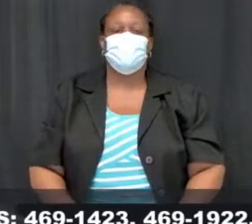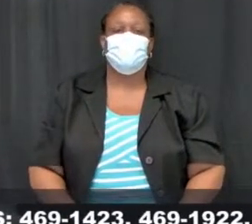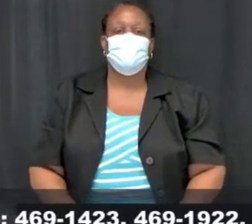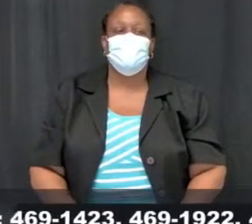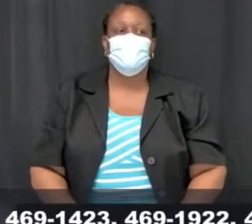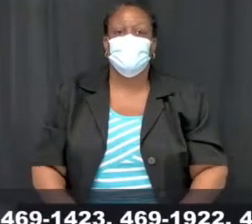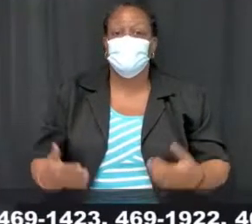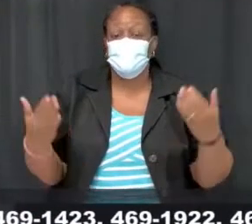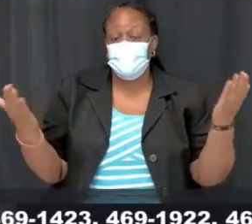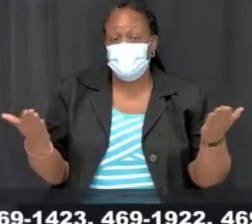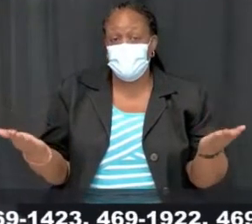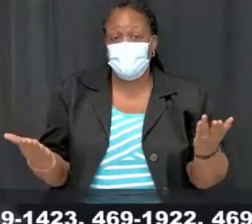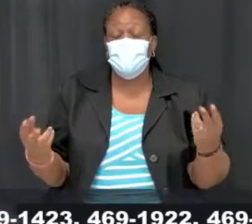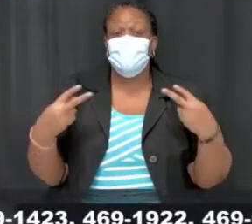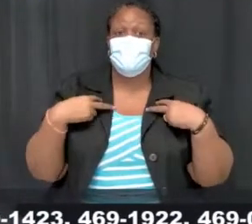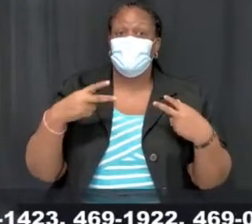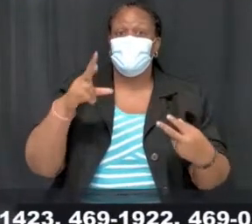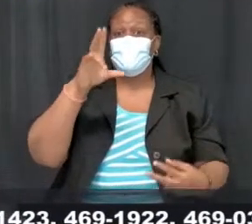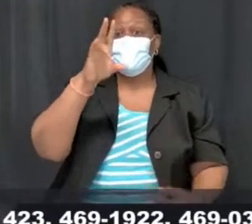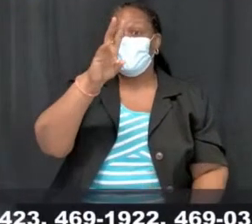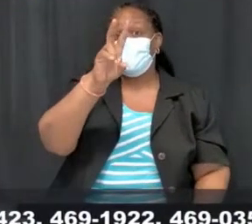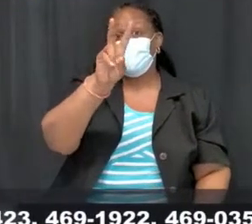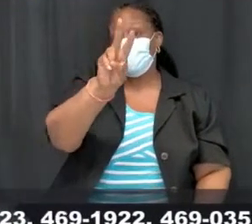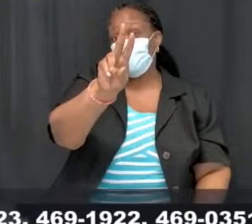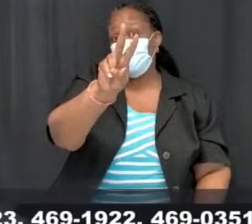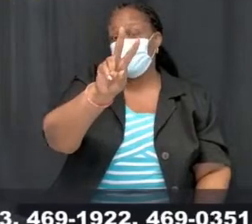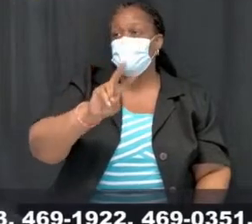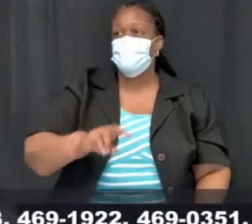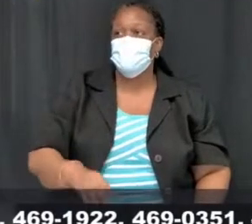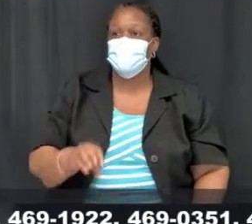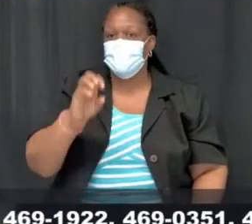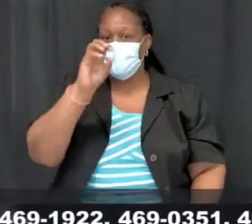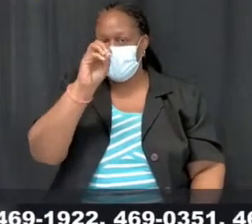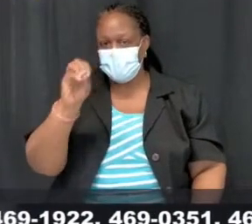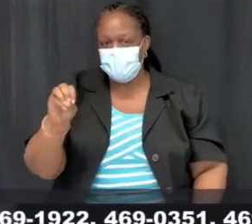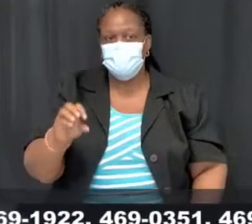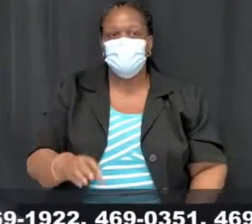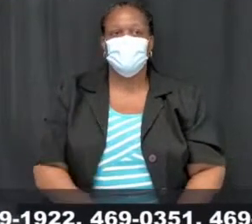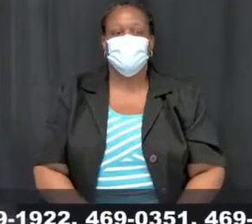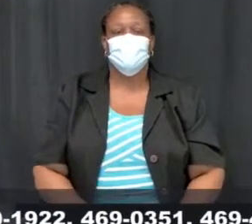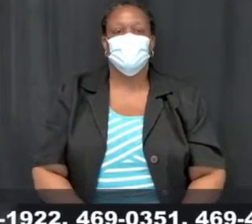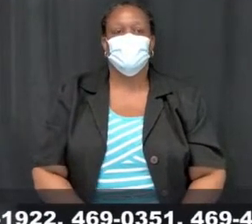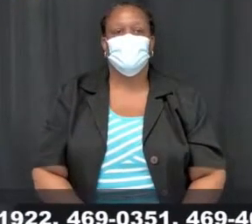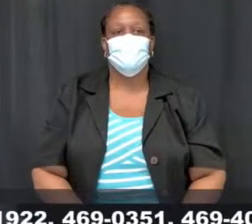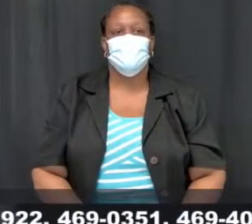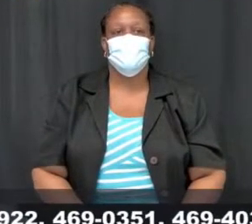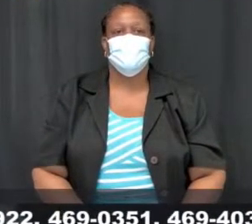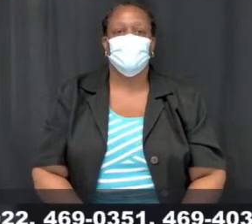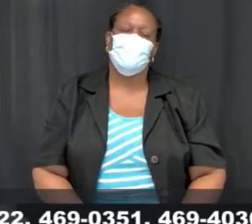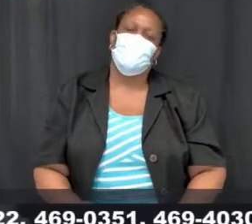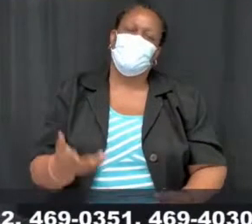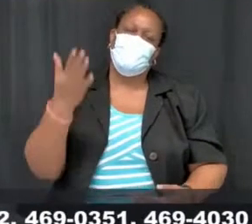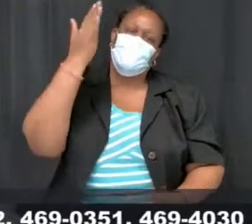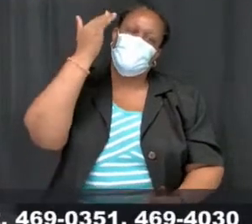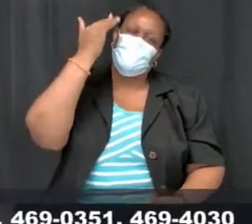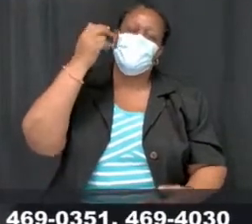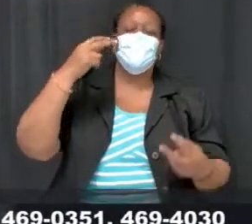weeks ago. To what do you attribute this success?